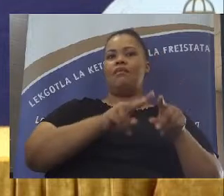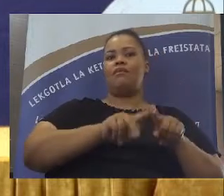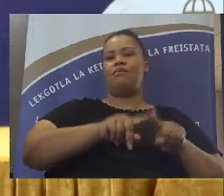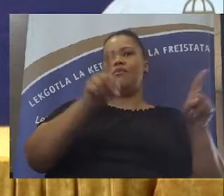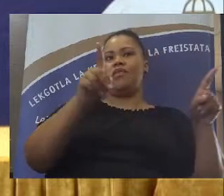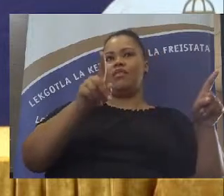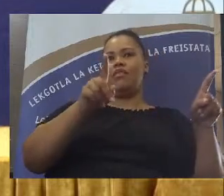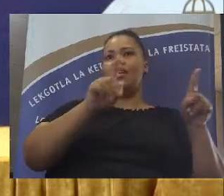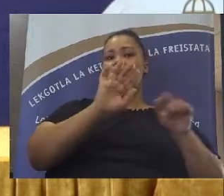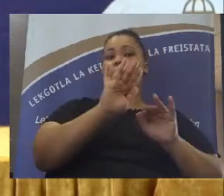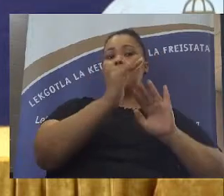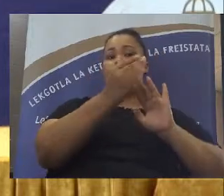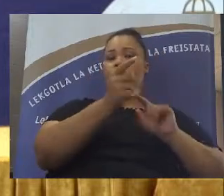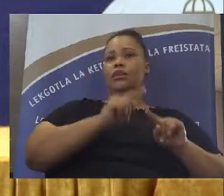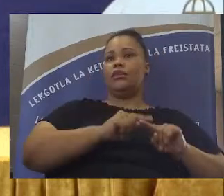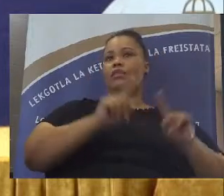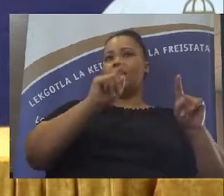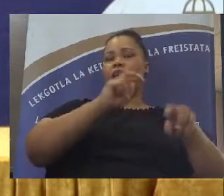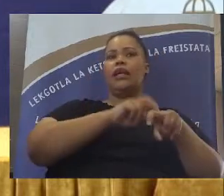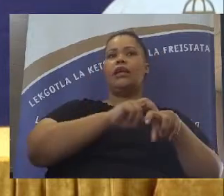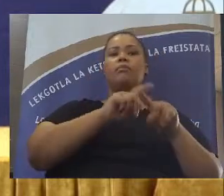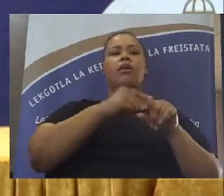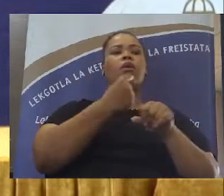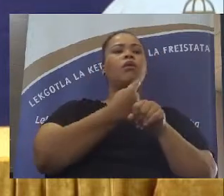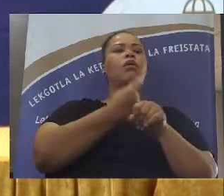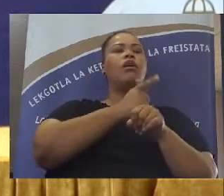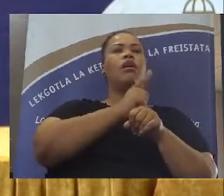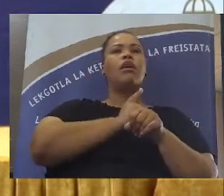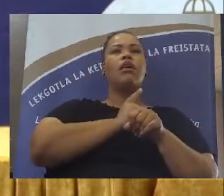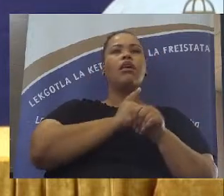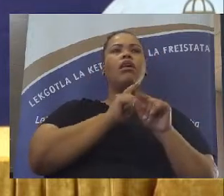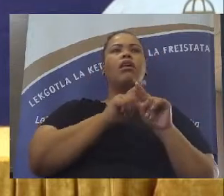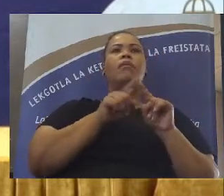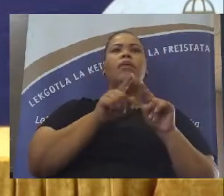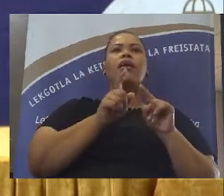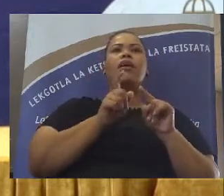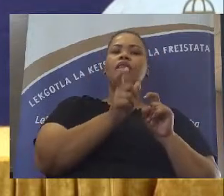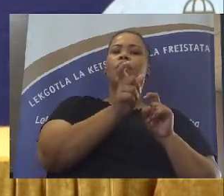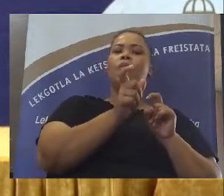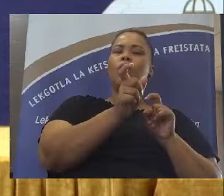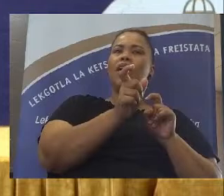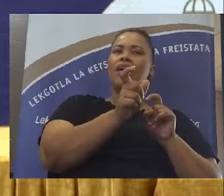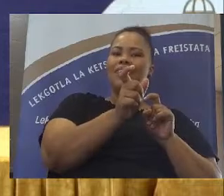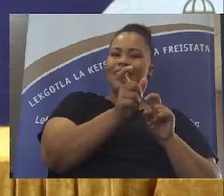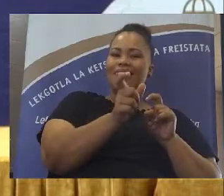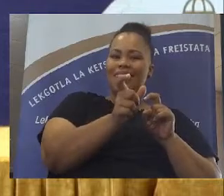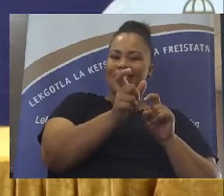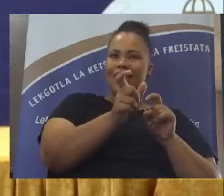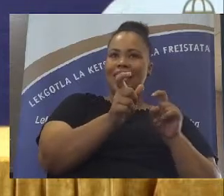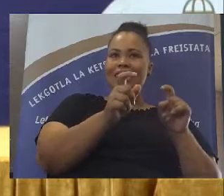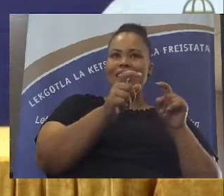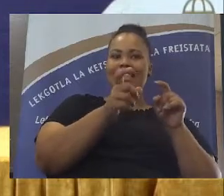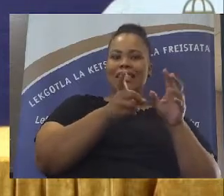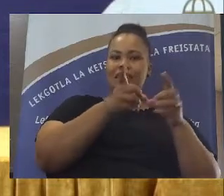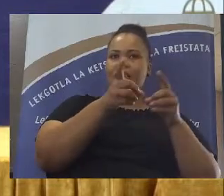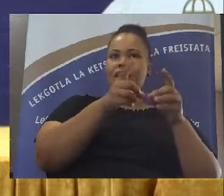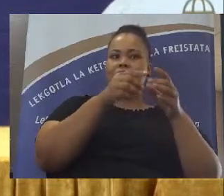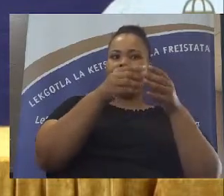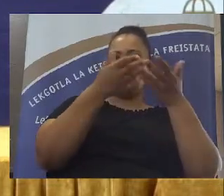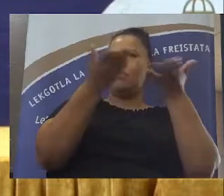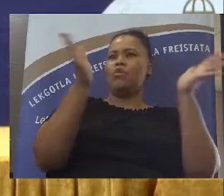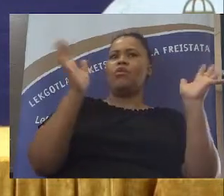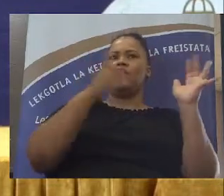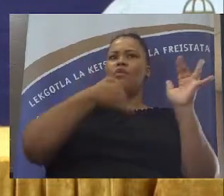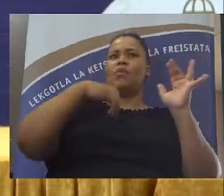different approach. But every time they say to us, but your definition is too complex, it's too broad, it confuses us,